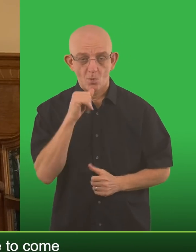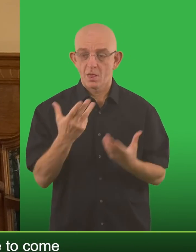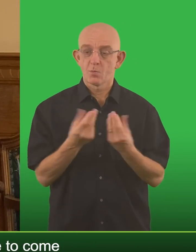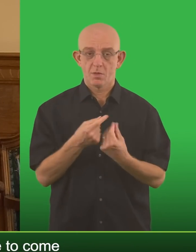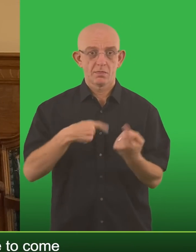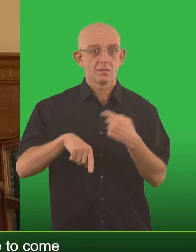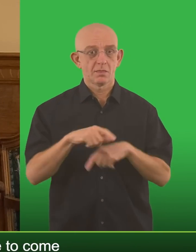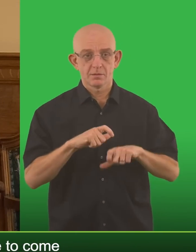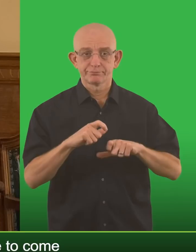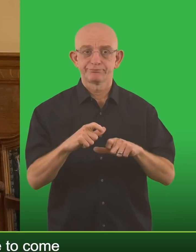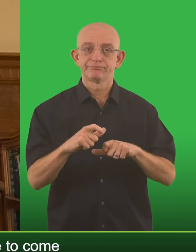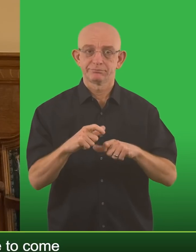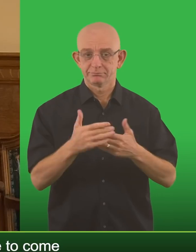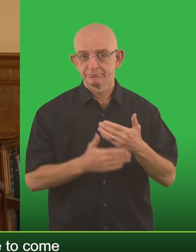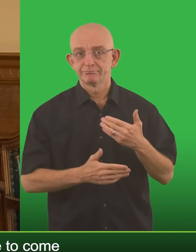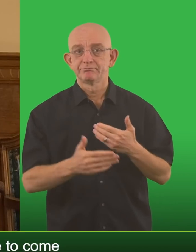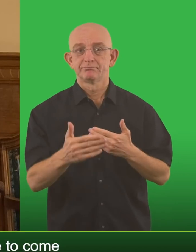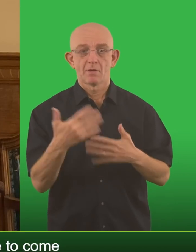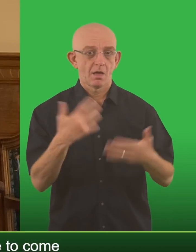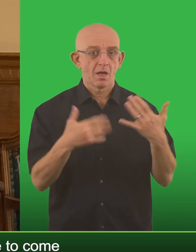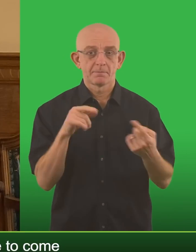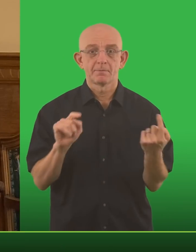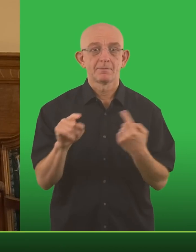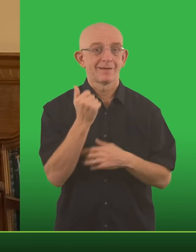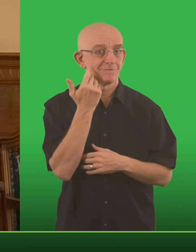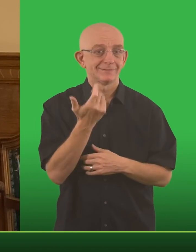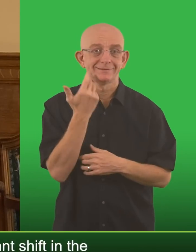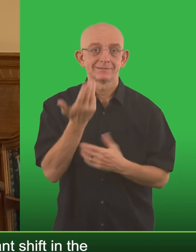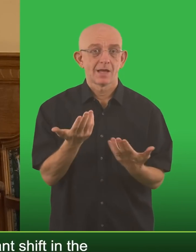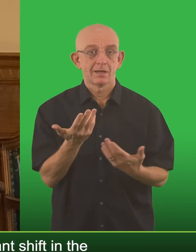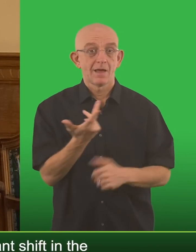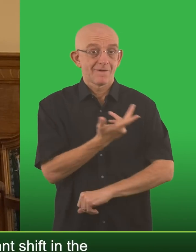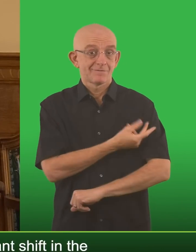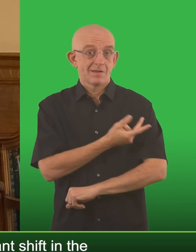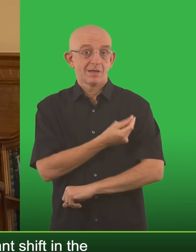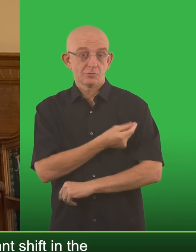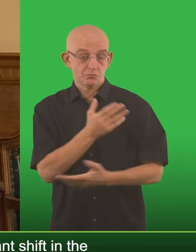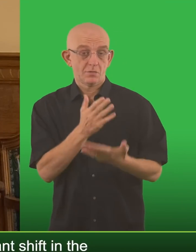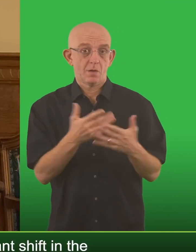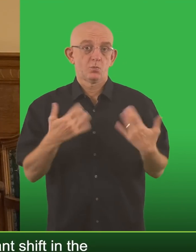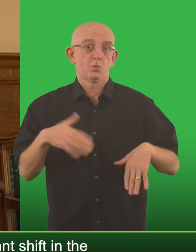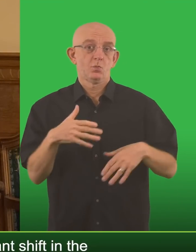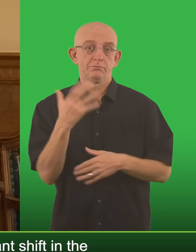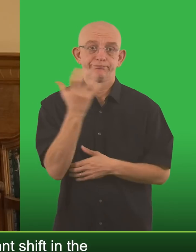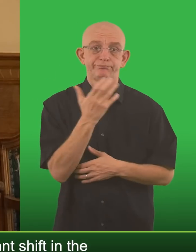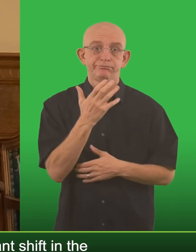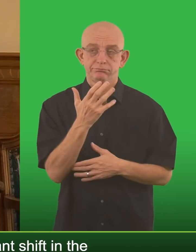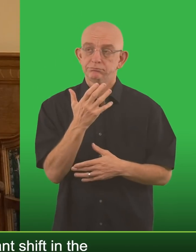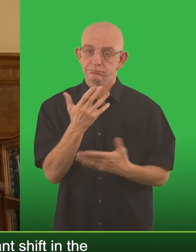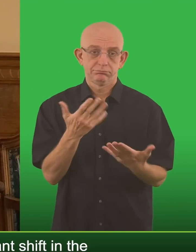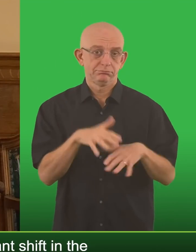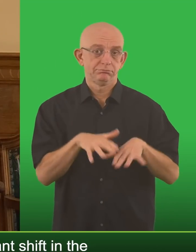with us for some time to come and is still harming people on a daily basis. Vaccination is providing a